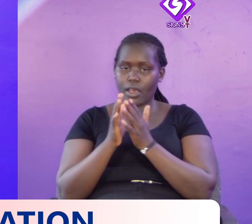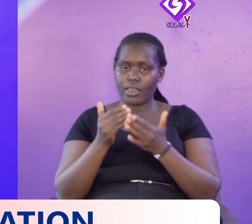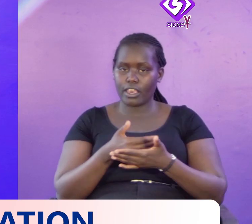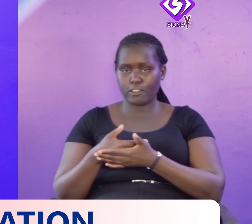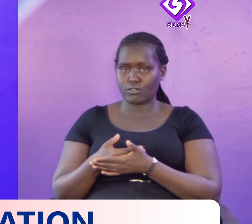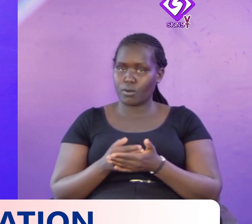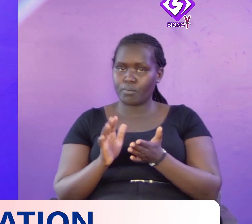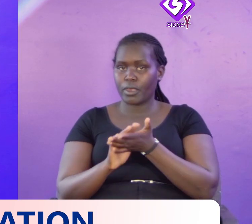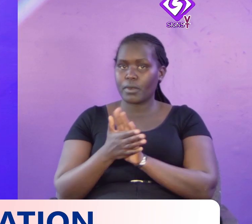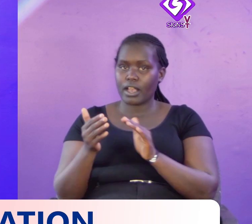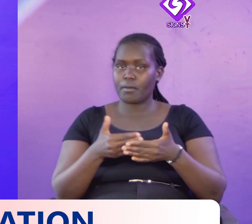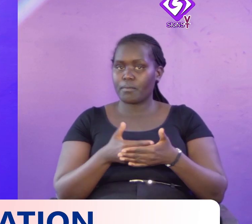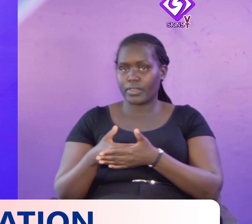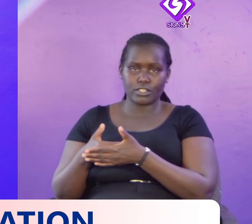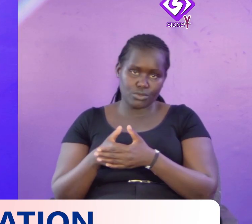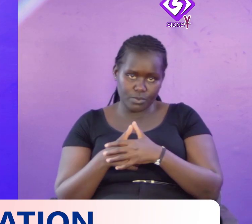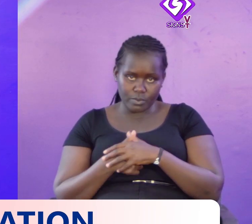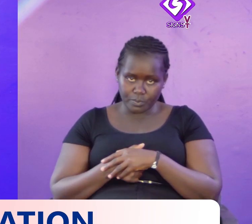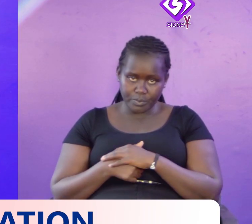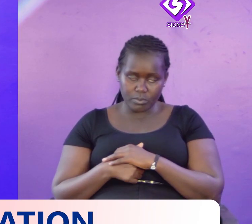the Toto. Let him...